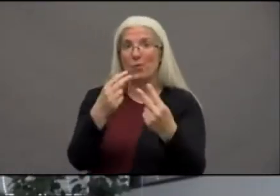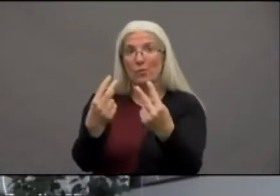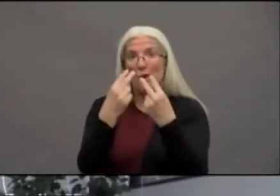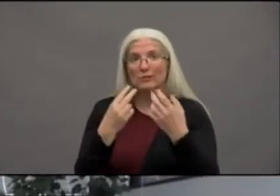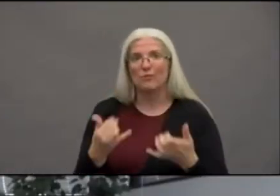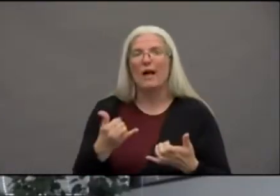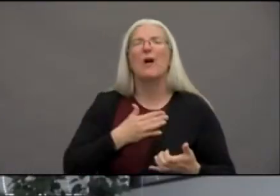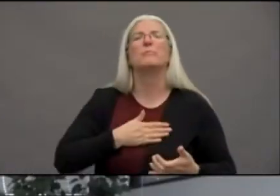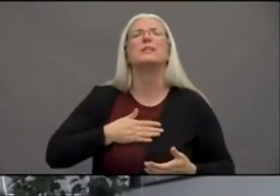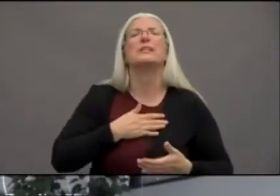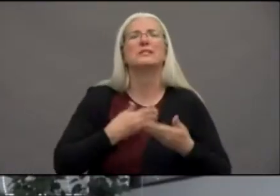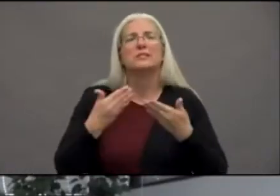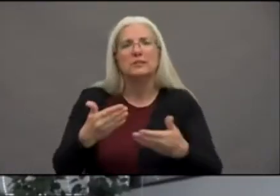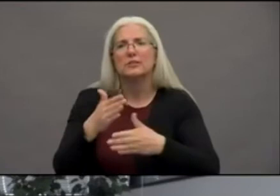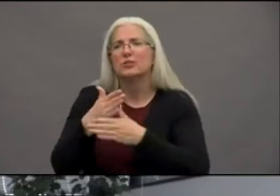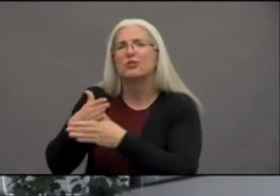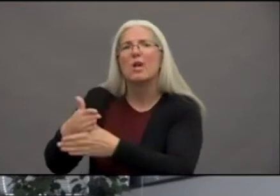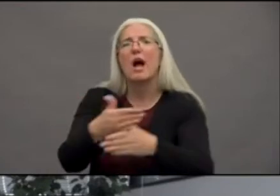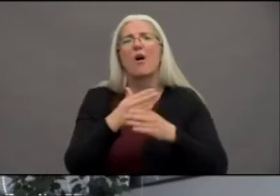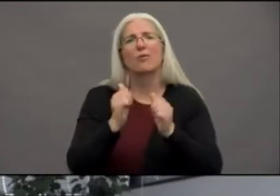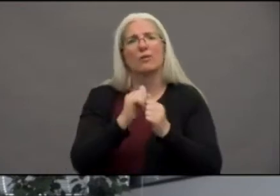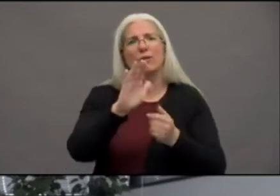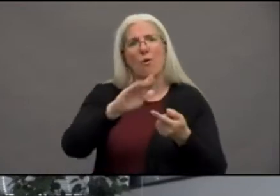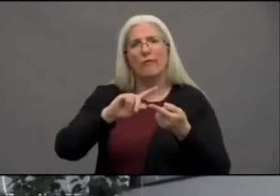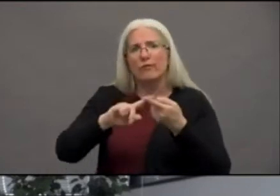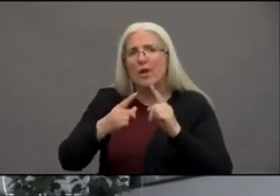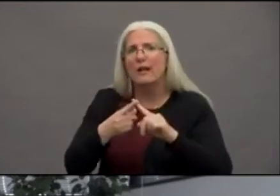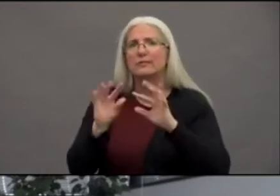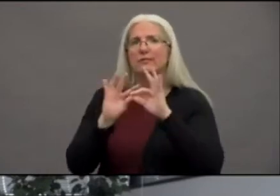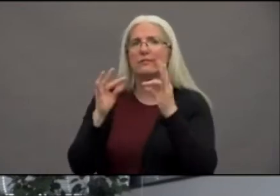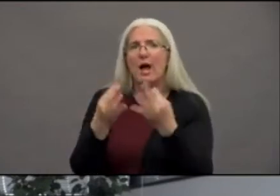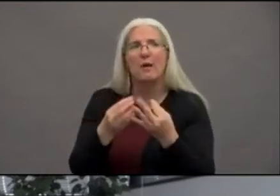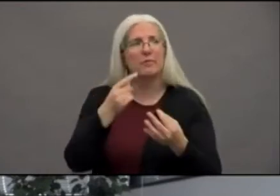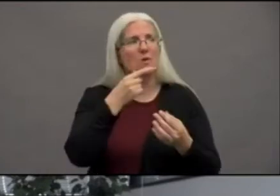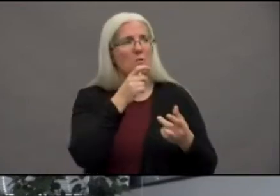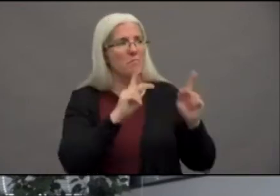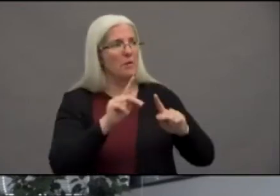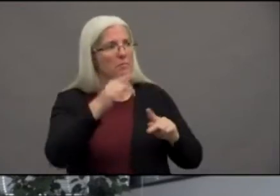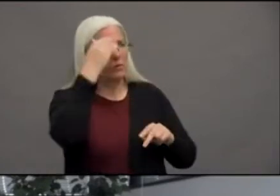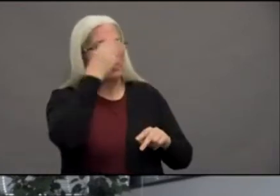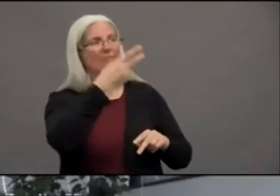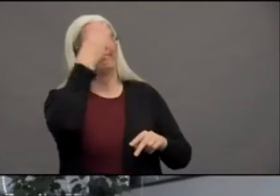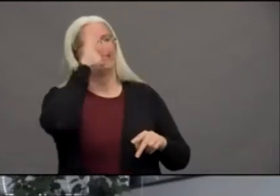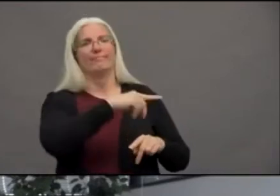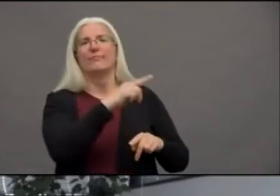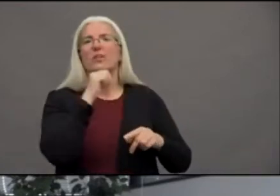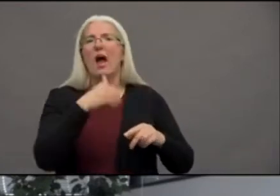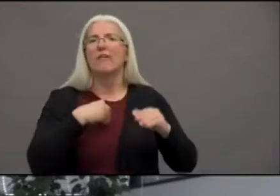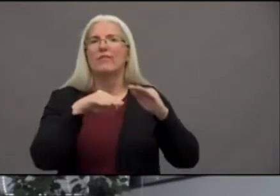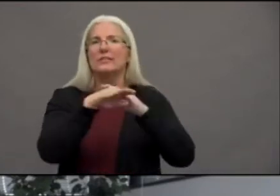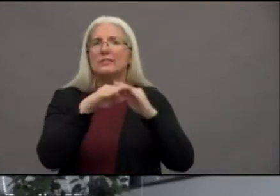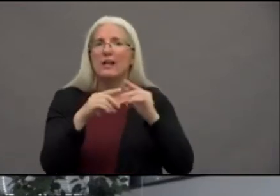information with community members who are not on social media, or maybe they don't have access to the internet. Right.